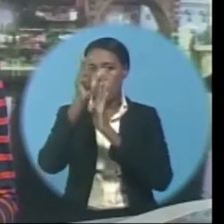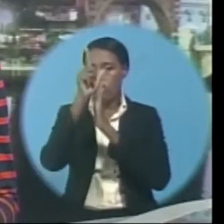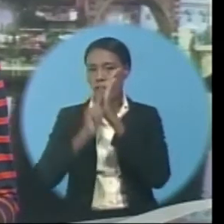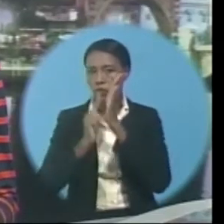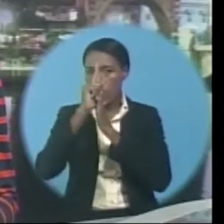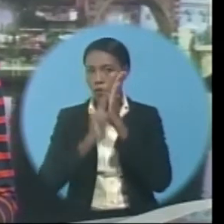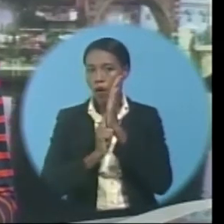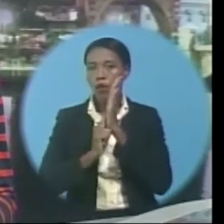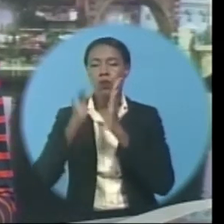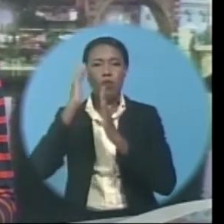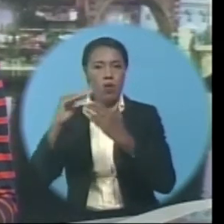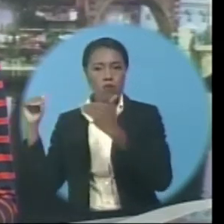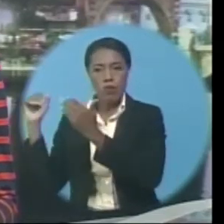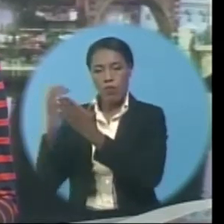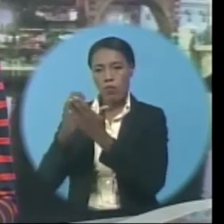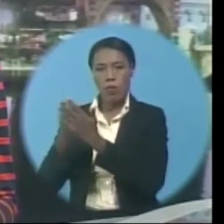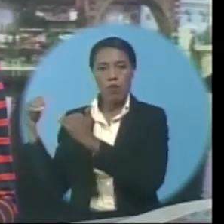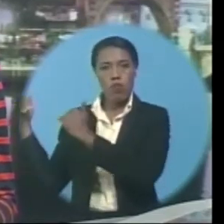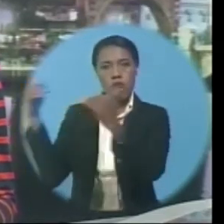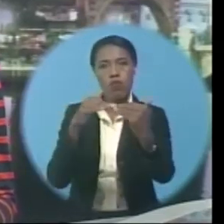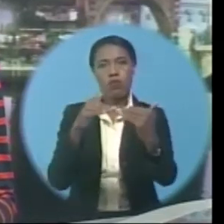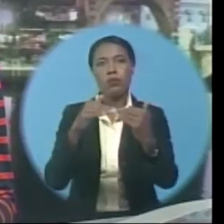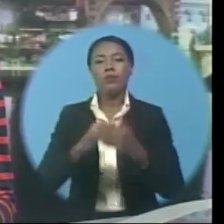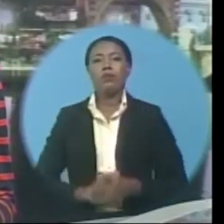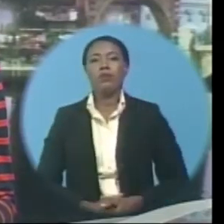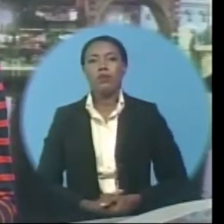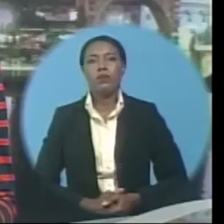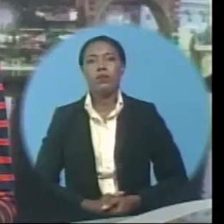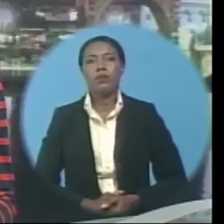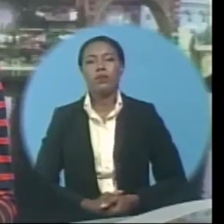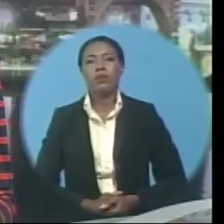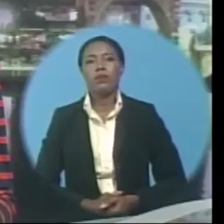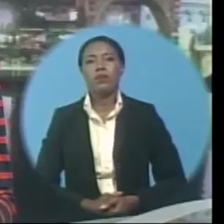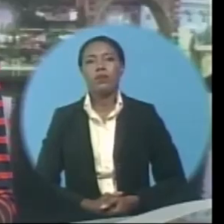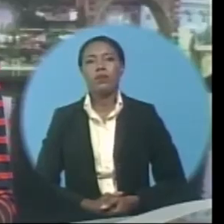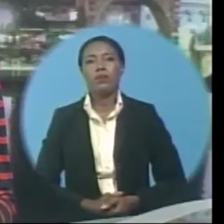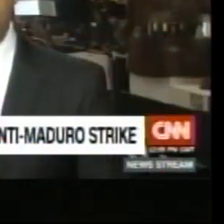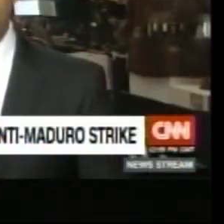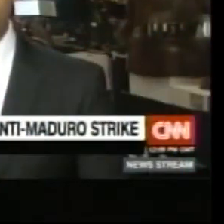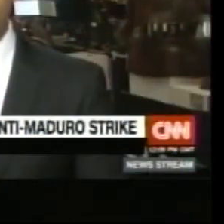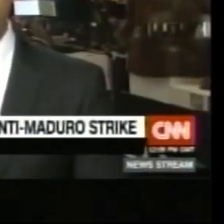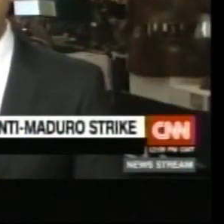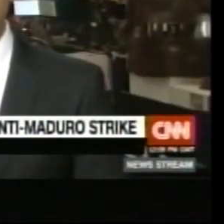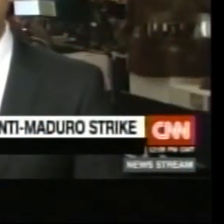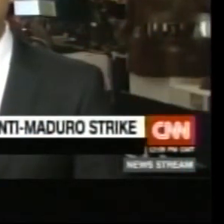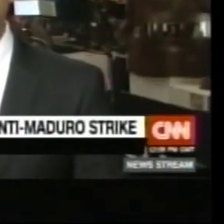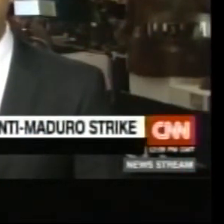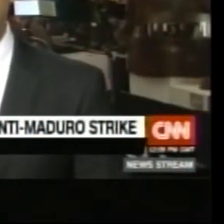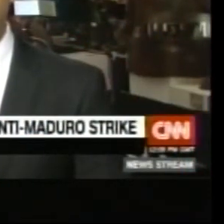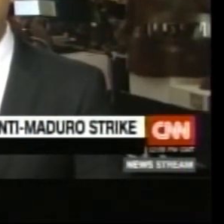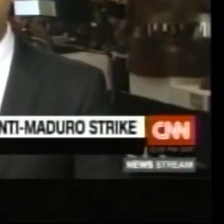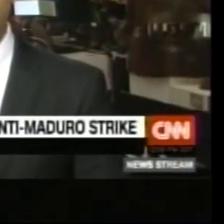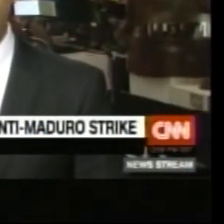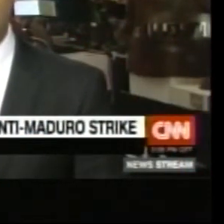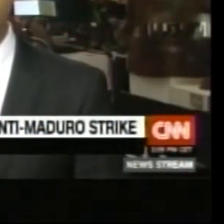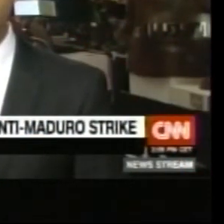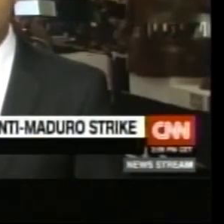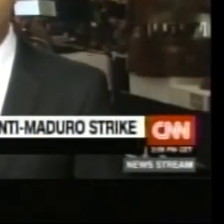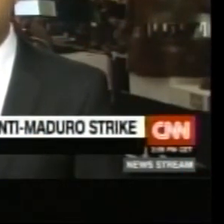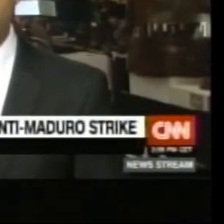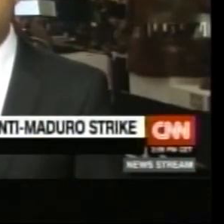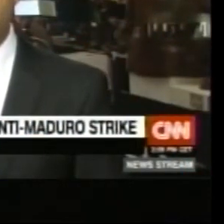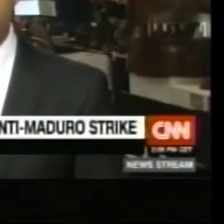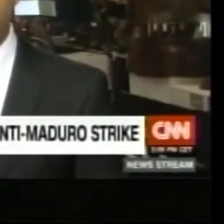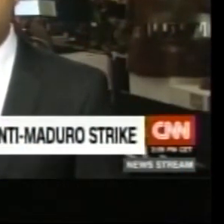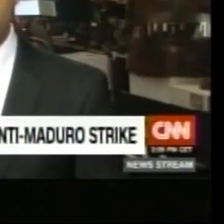a bad leader who dreams of being a dictator. The Venezuelan opposition is now calling for a 24-hour